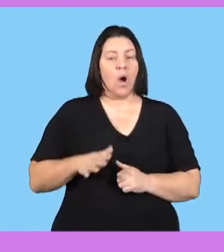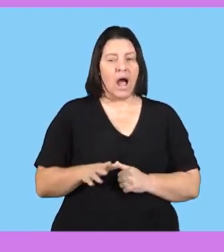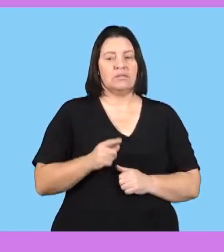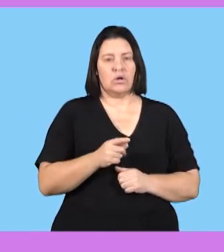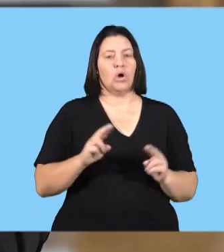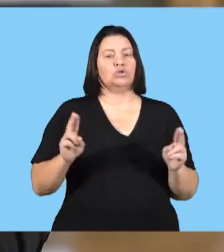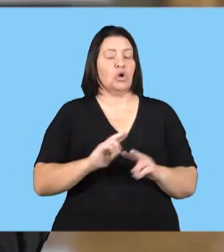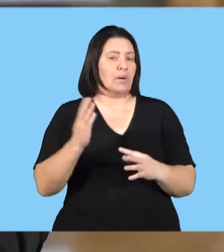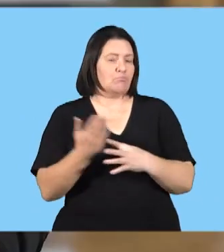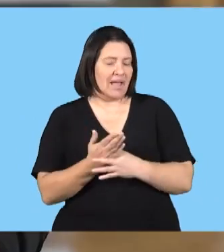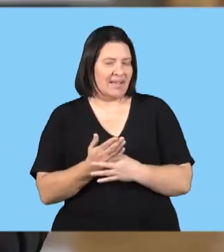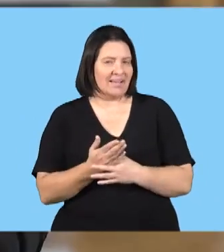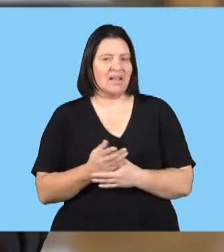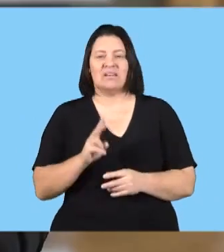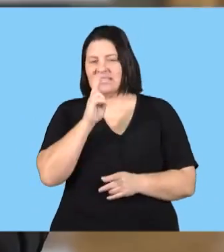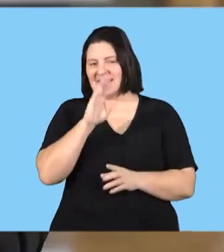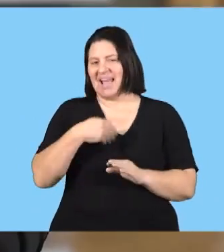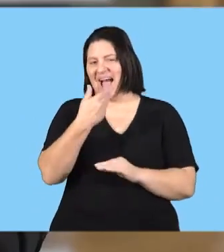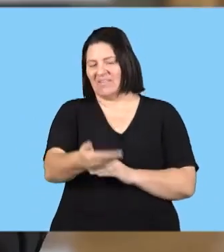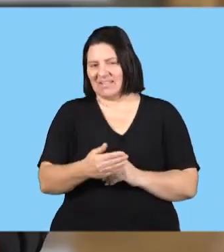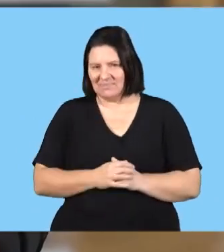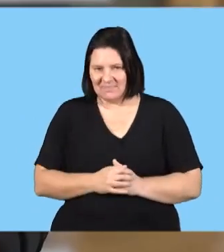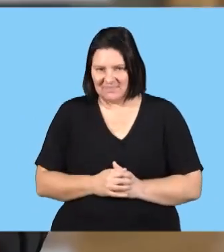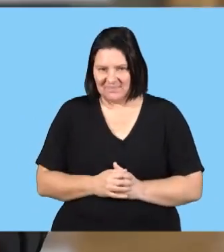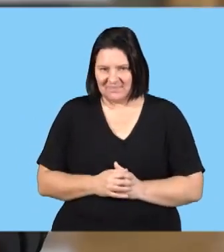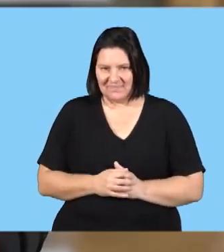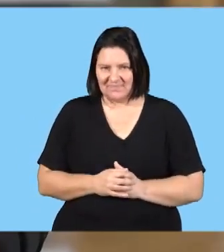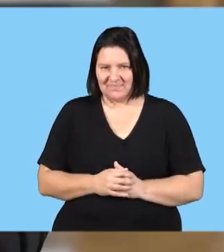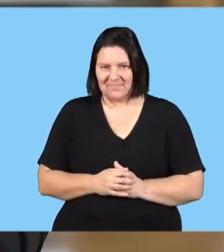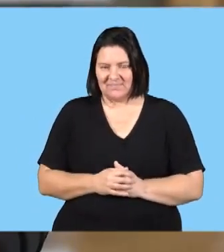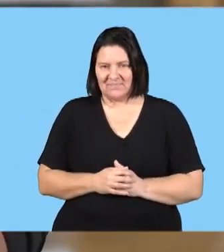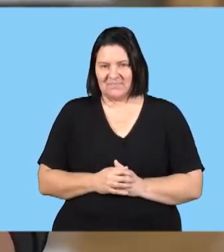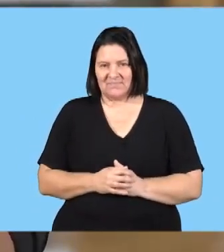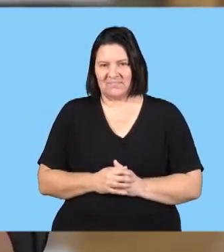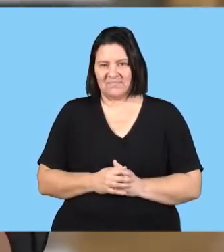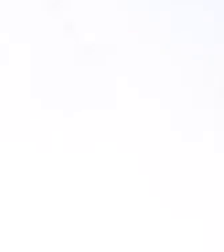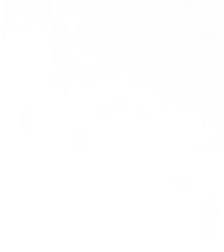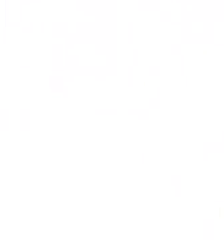So I want us to take a short break. I will see you right after the break.